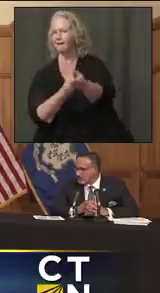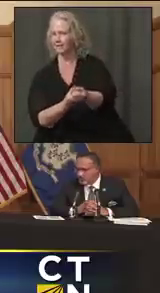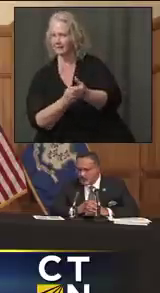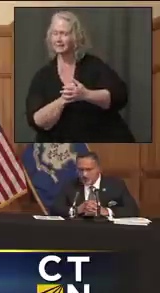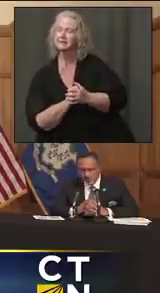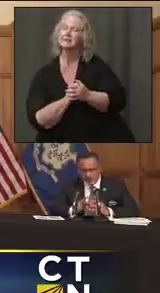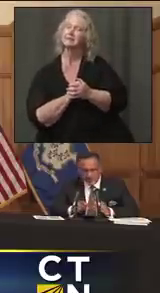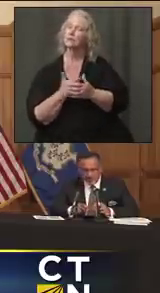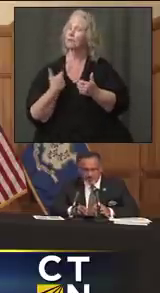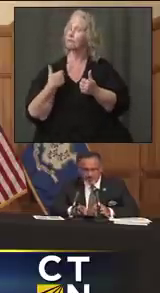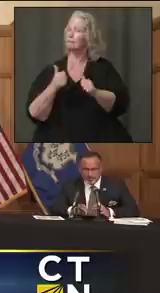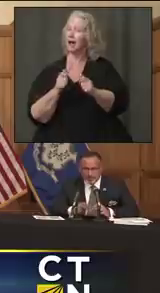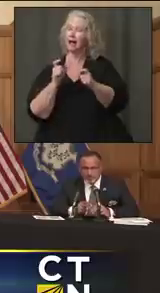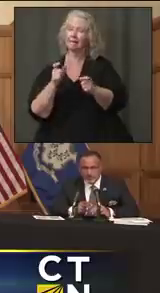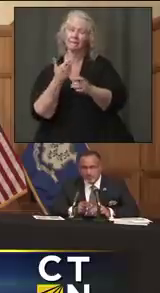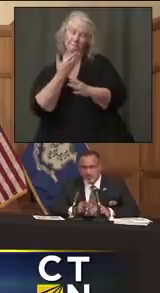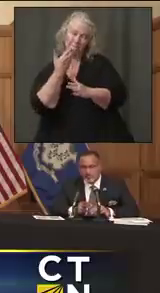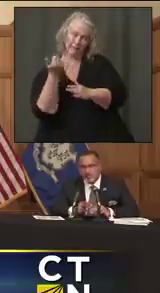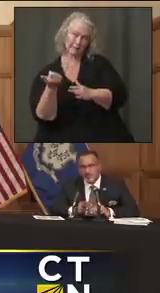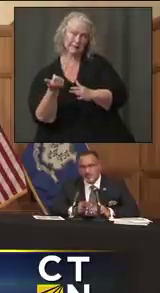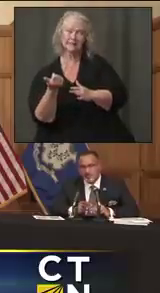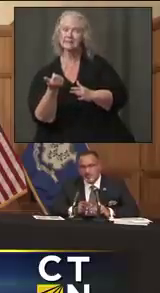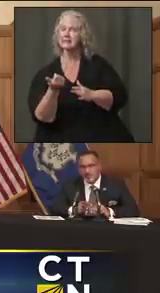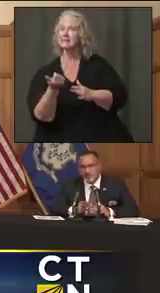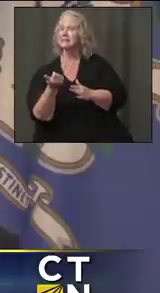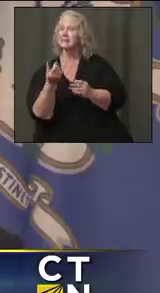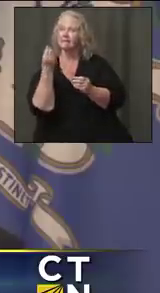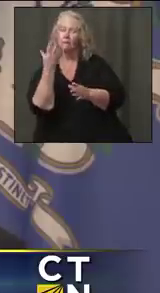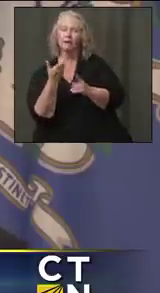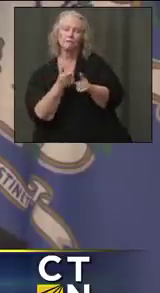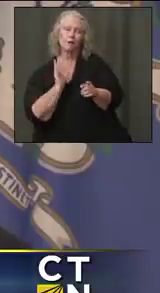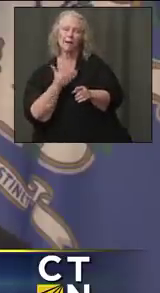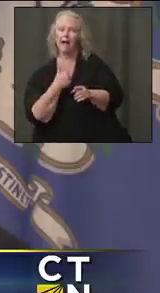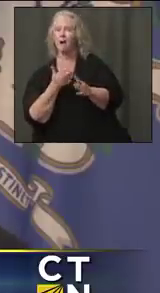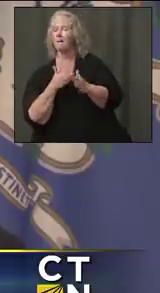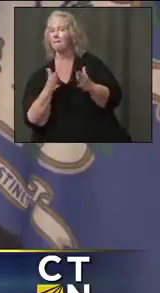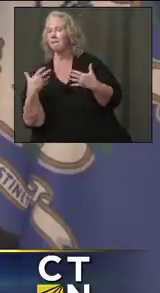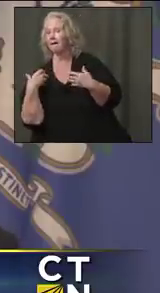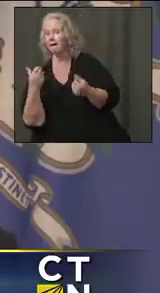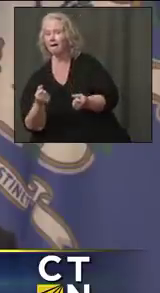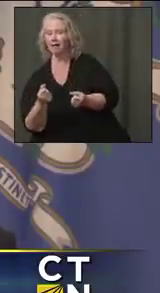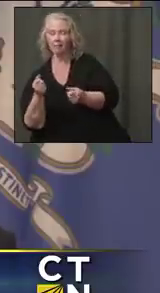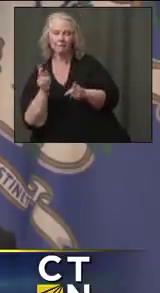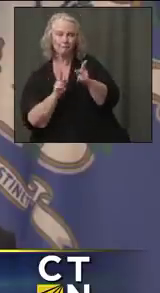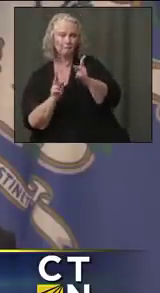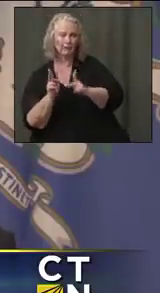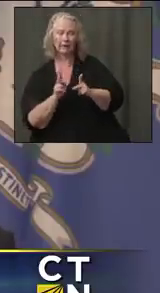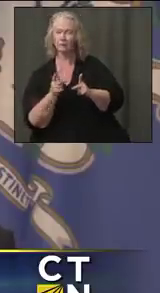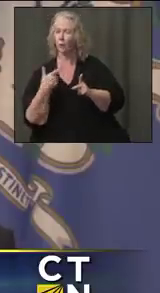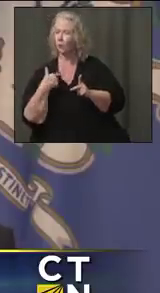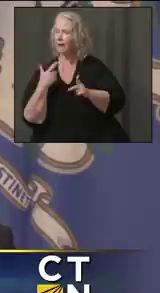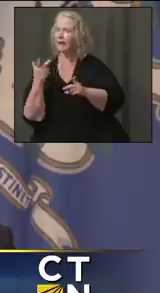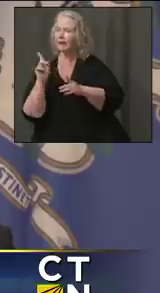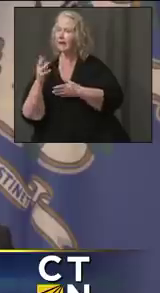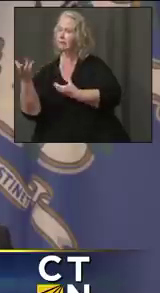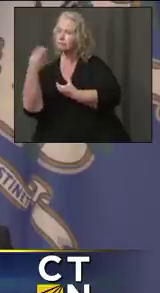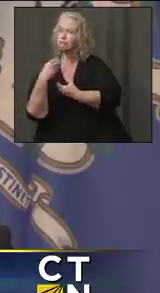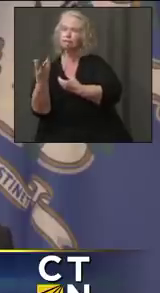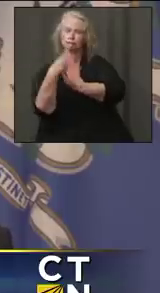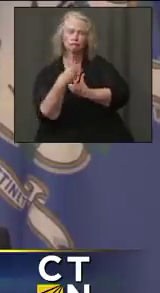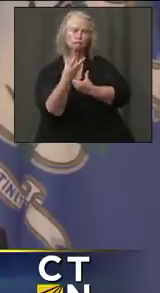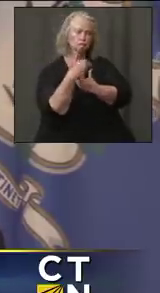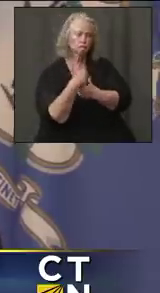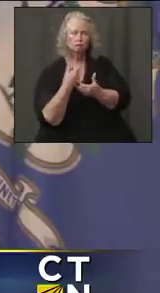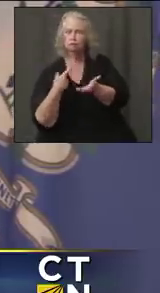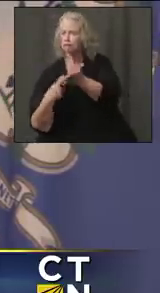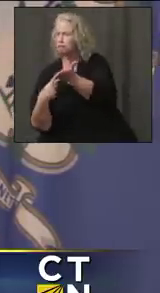give indications from our public health experts, had all the stakeholders involved along the way to give you the